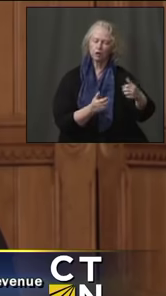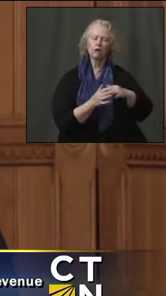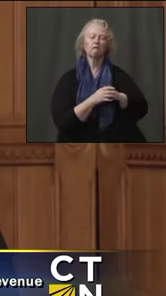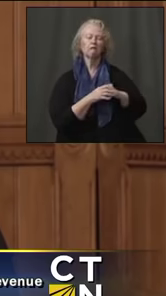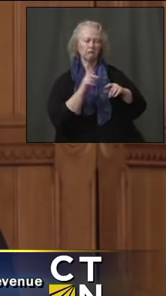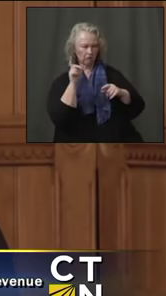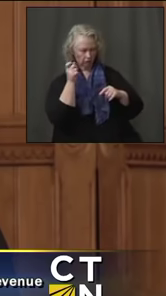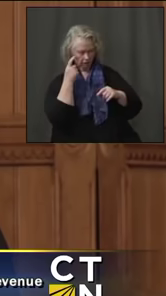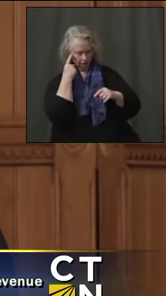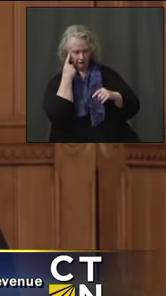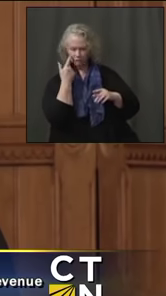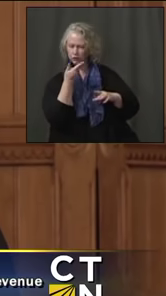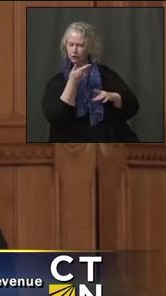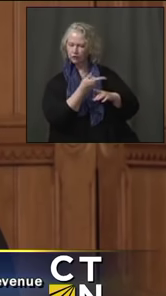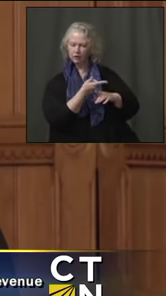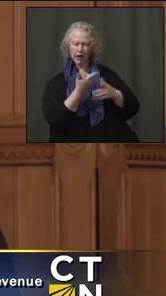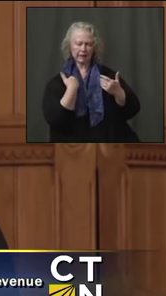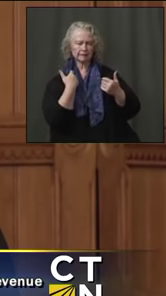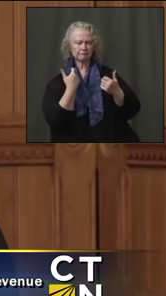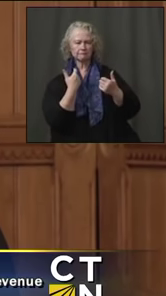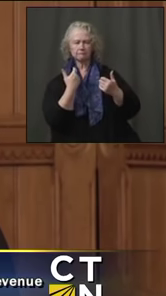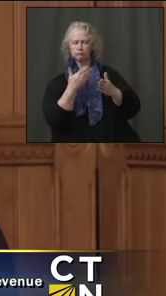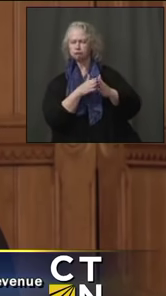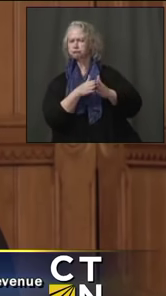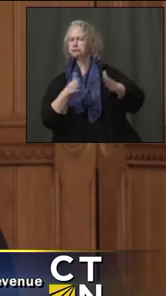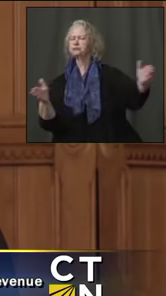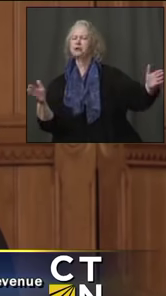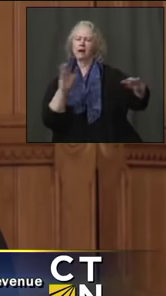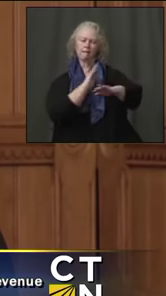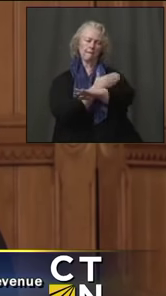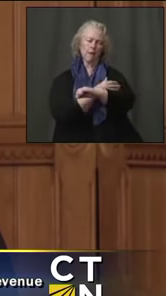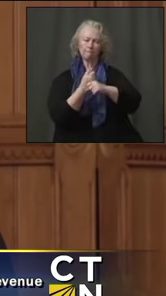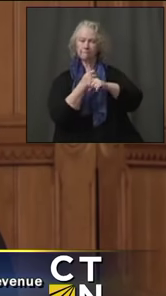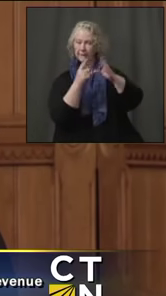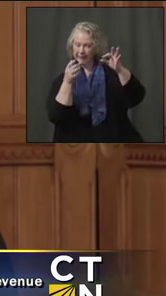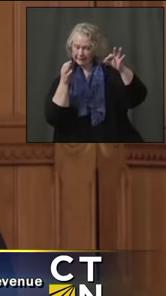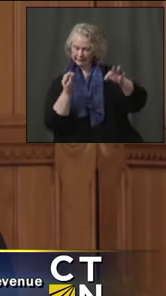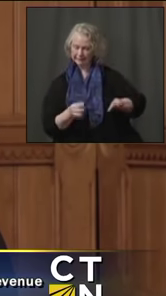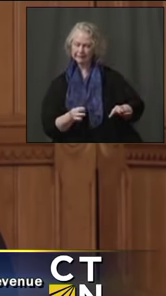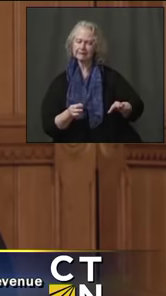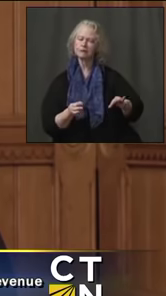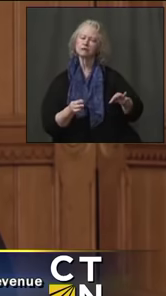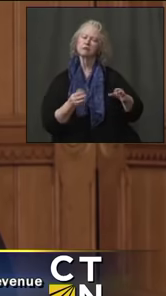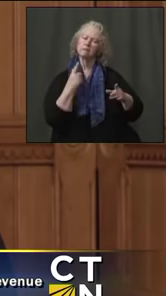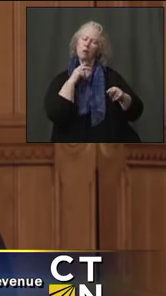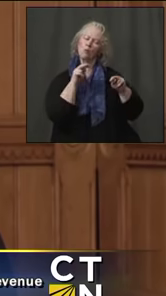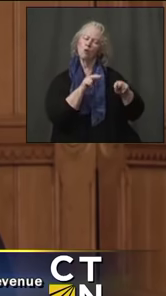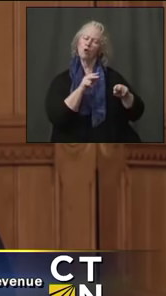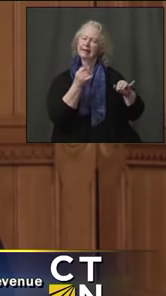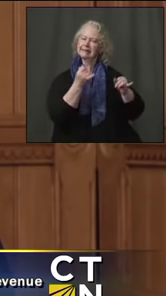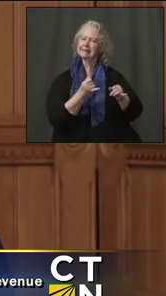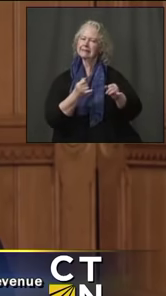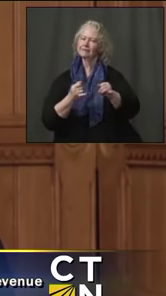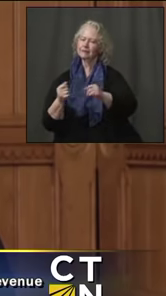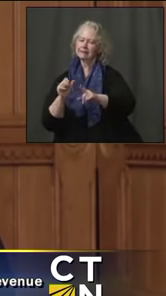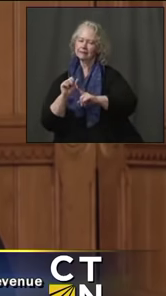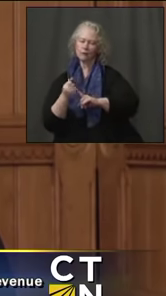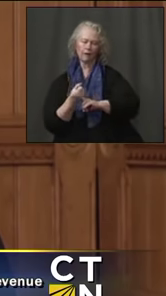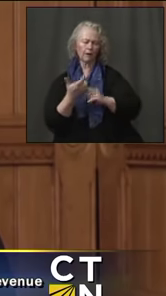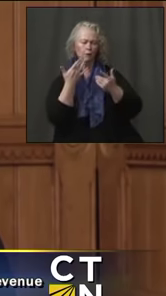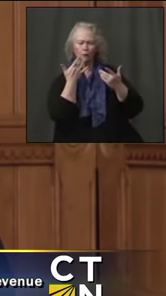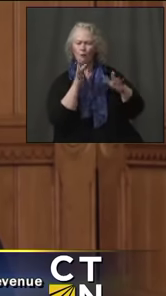has broad rescission authority, but he will be looking at those rescissions on a case-by-case basis. Obviously, he wouldn't want to harm